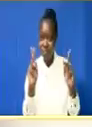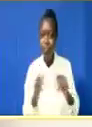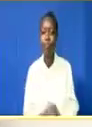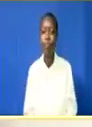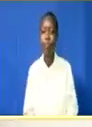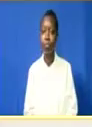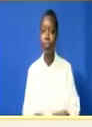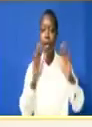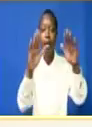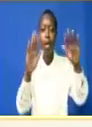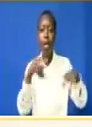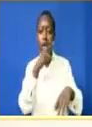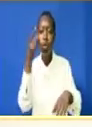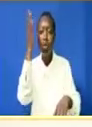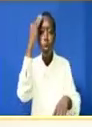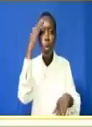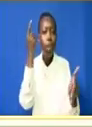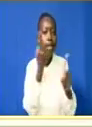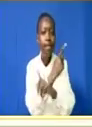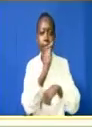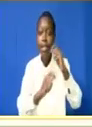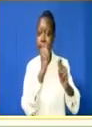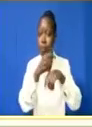know the different types of soil?